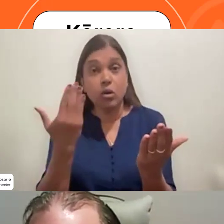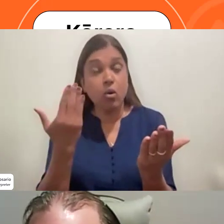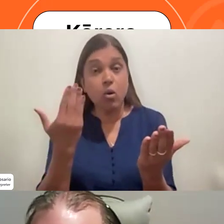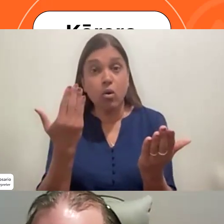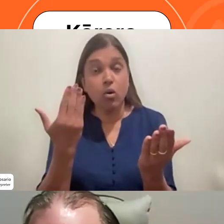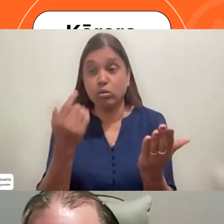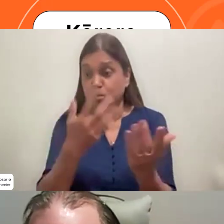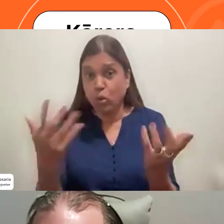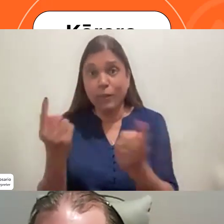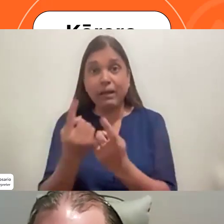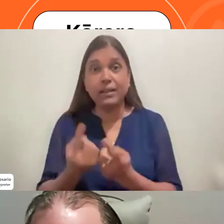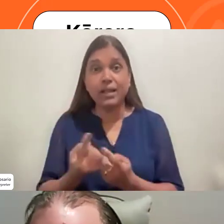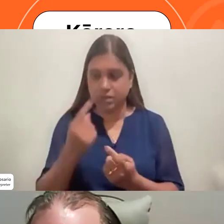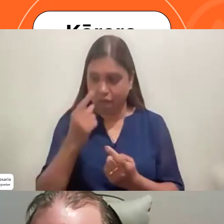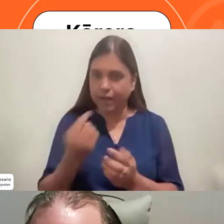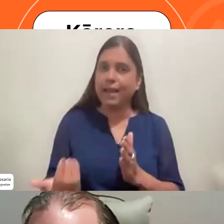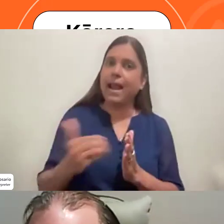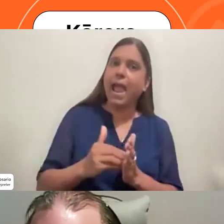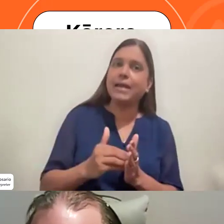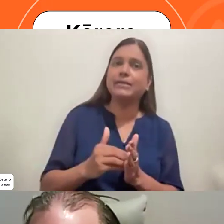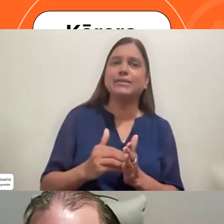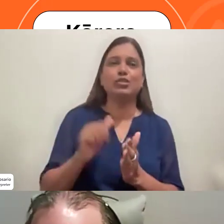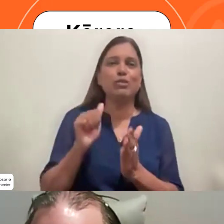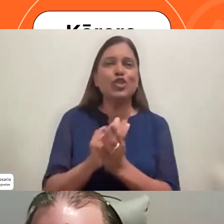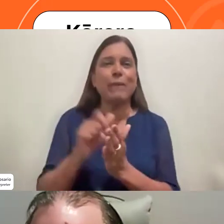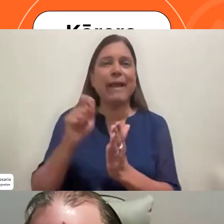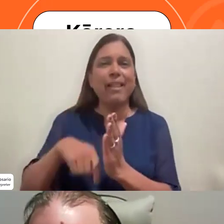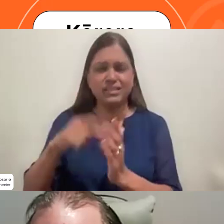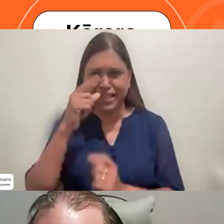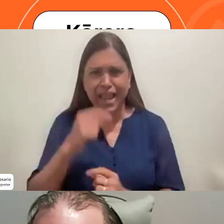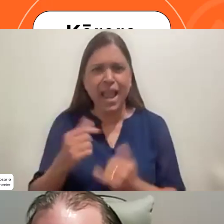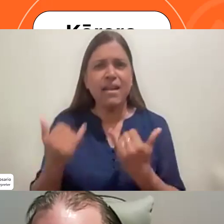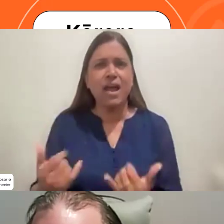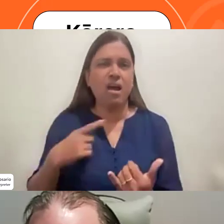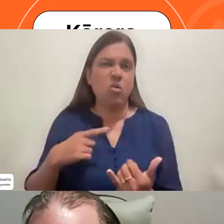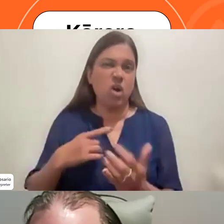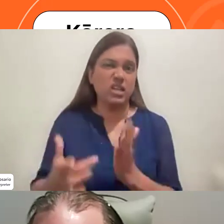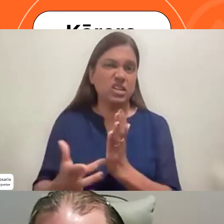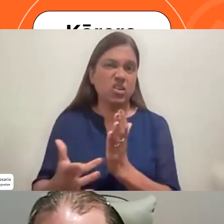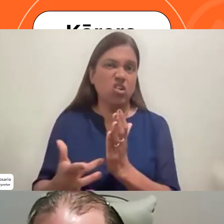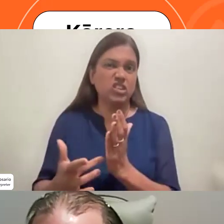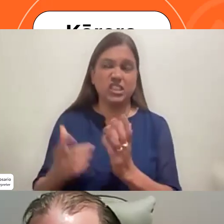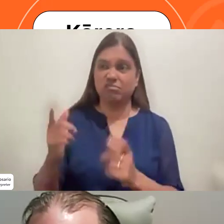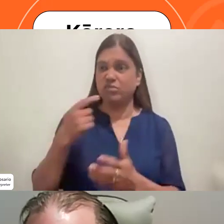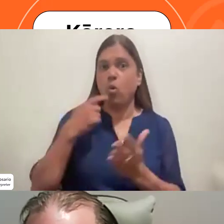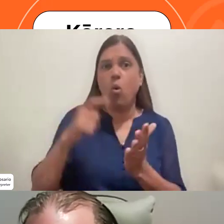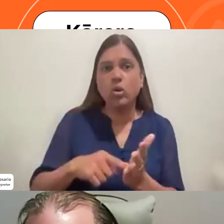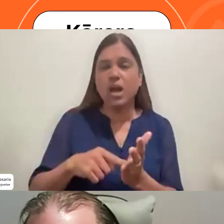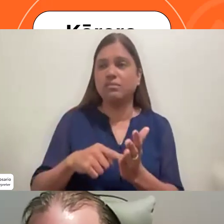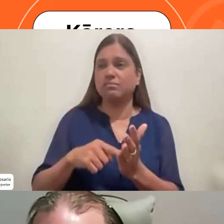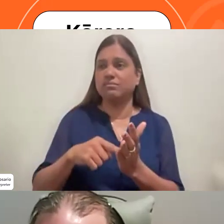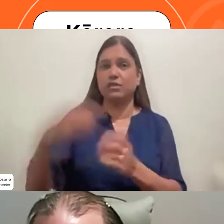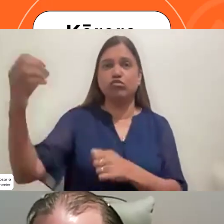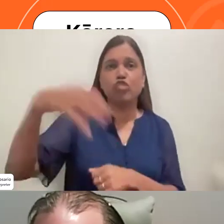list. I can get it delivered, or I can organize a click and collect. But yeah, that's making the whole getting the